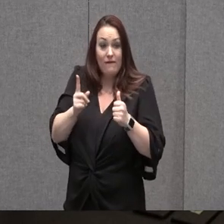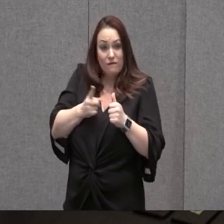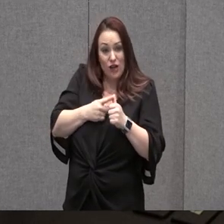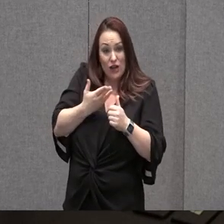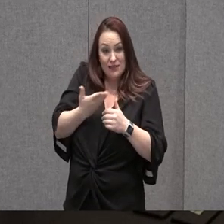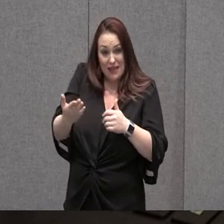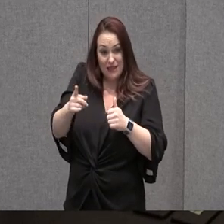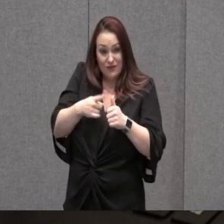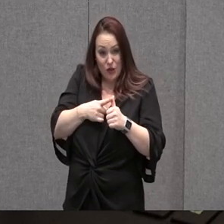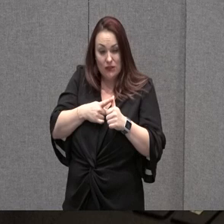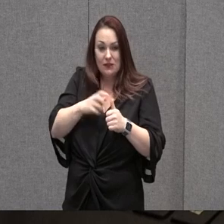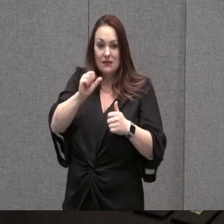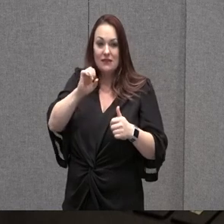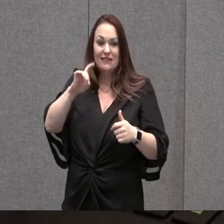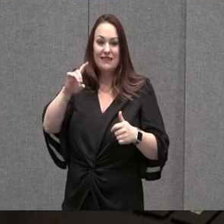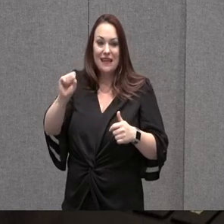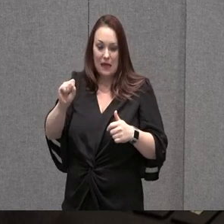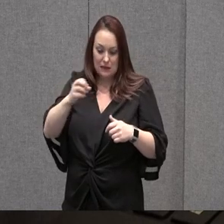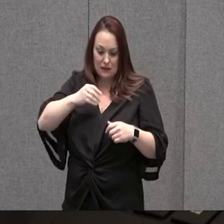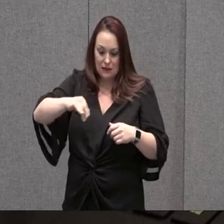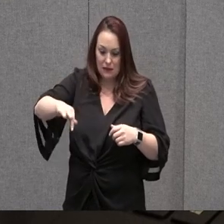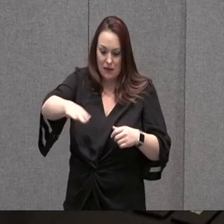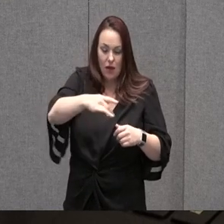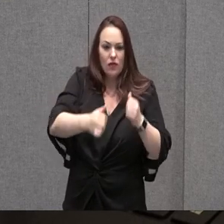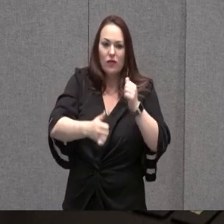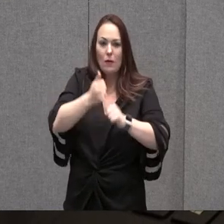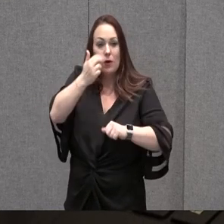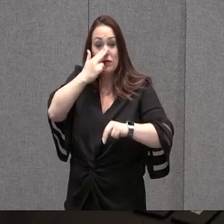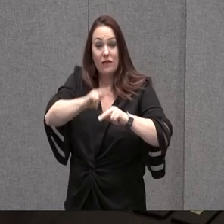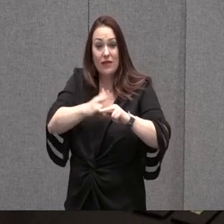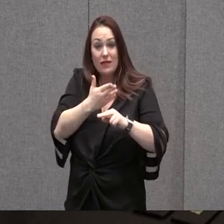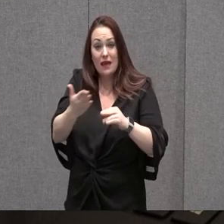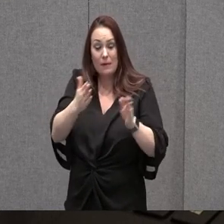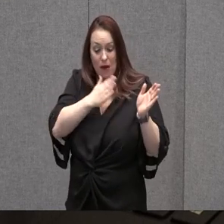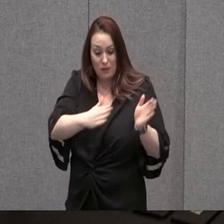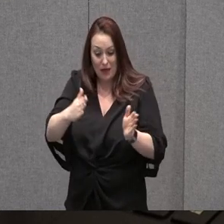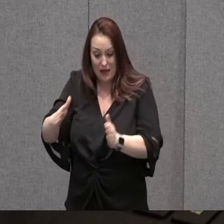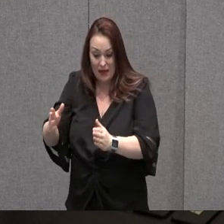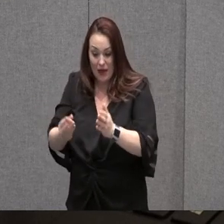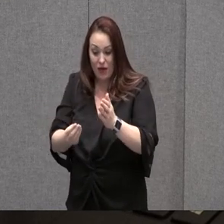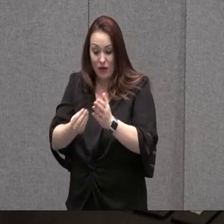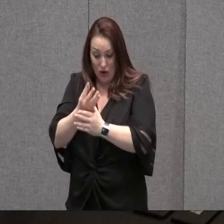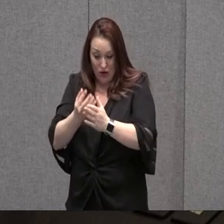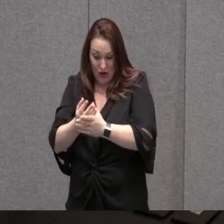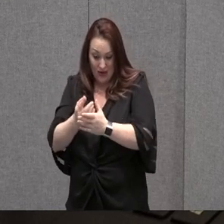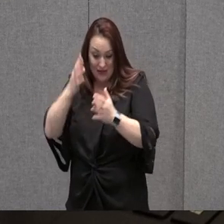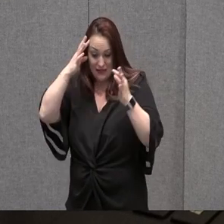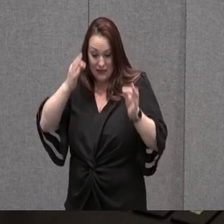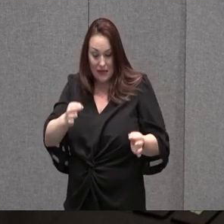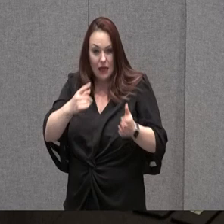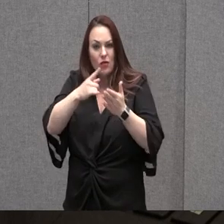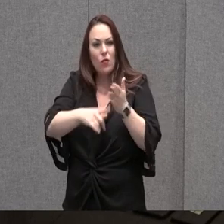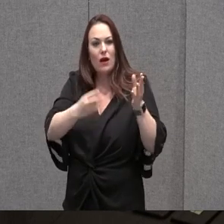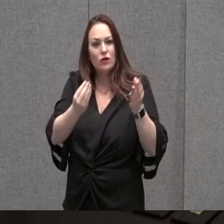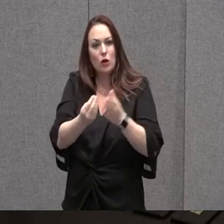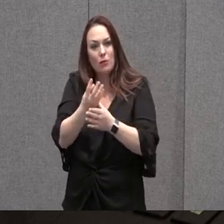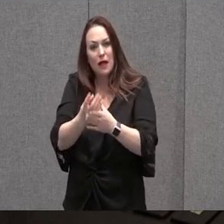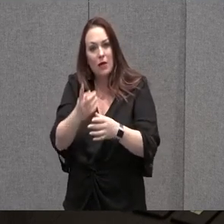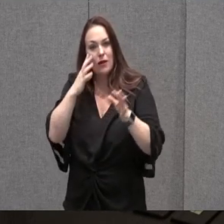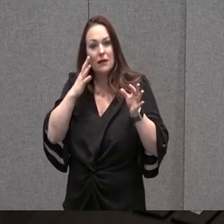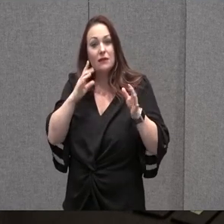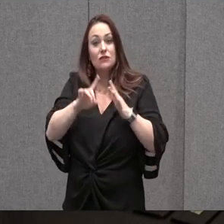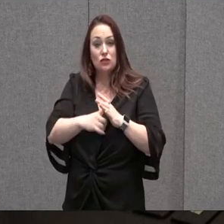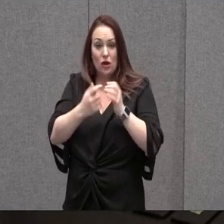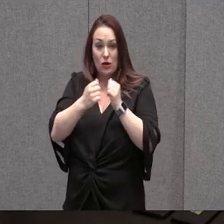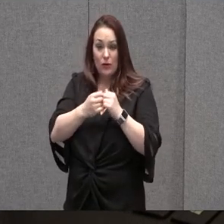seeds. Most fun part about planning out our garden is deciding what to plant. We started with the foods we like to eat,